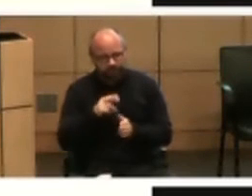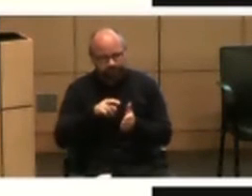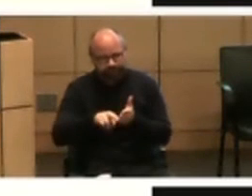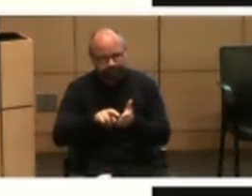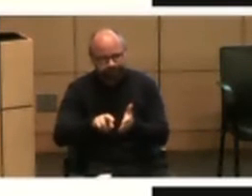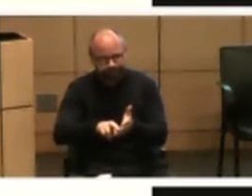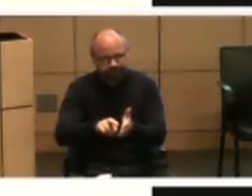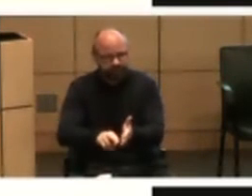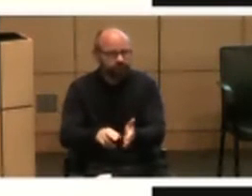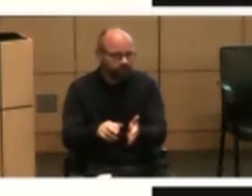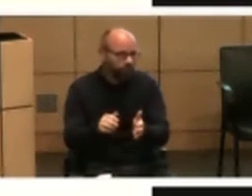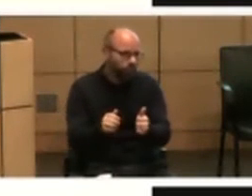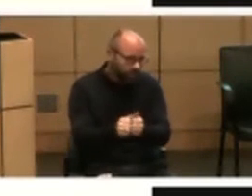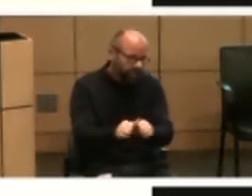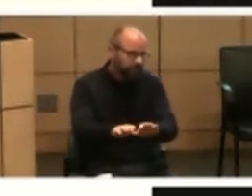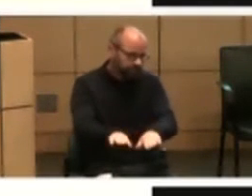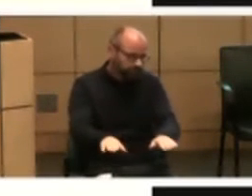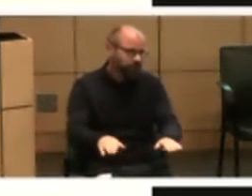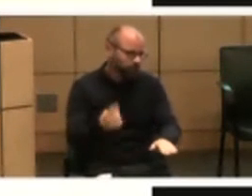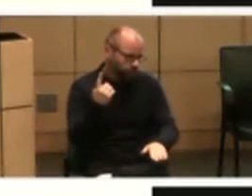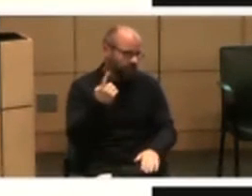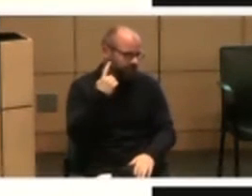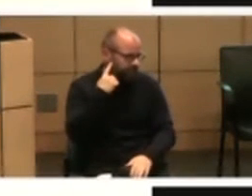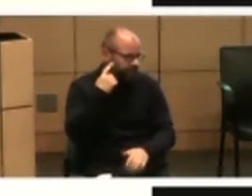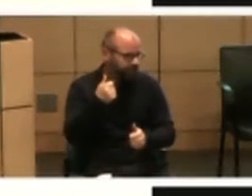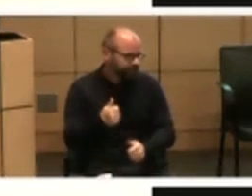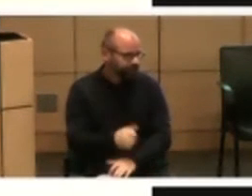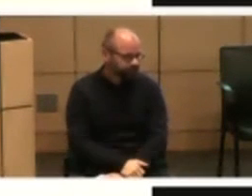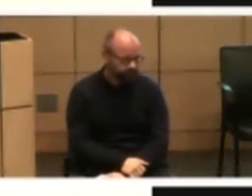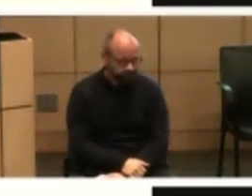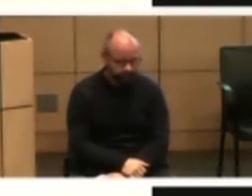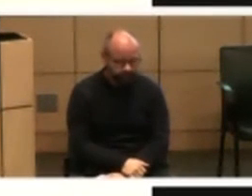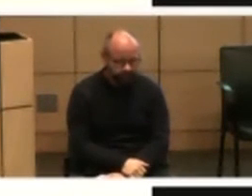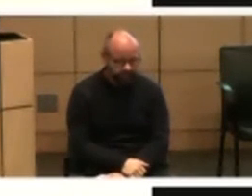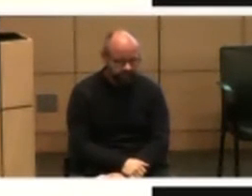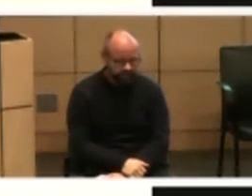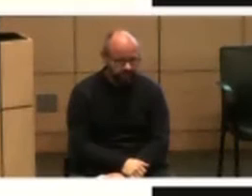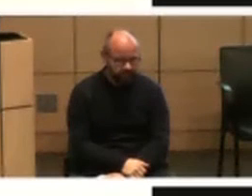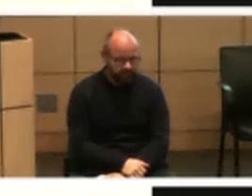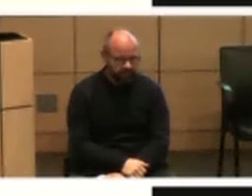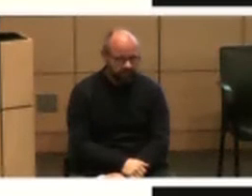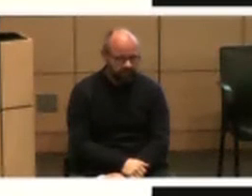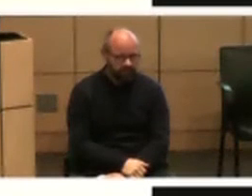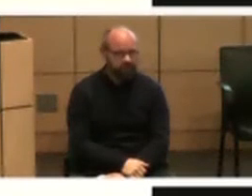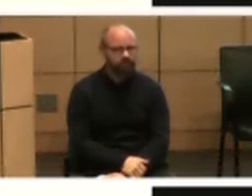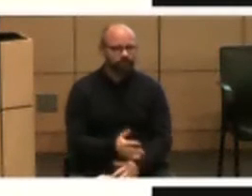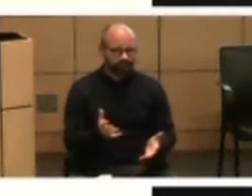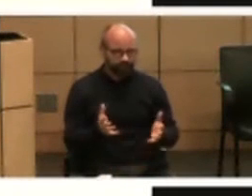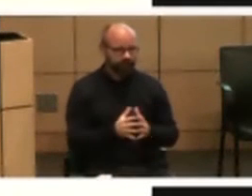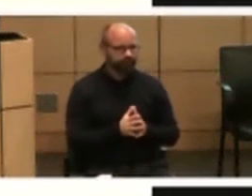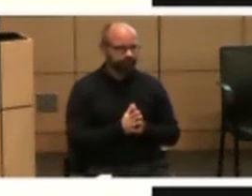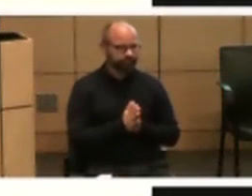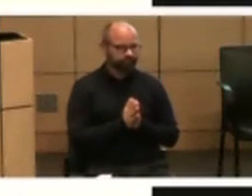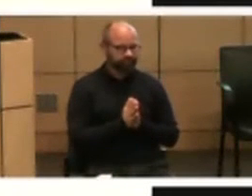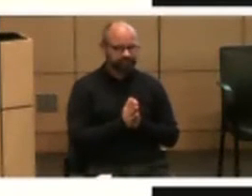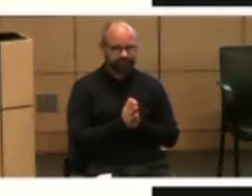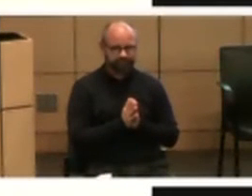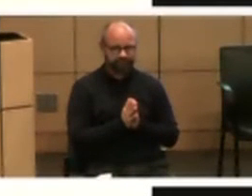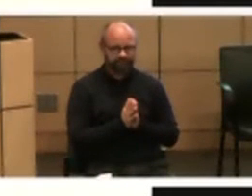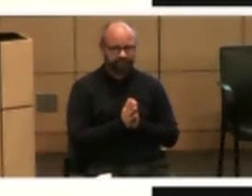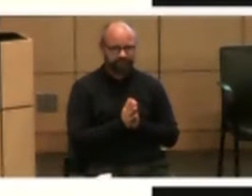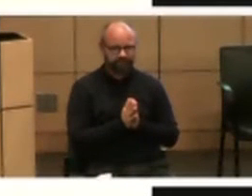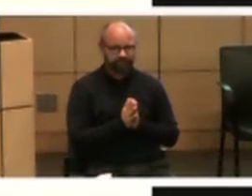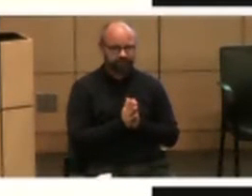hearing loss as well. Okay, so just some general implications is one of the things